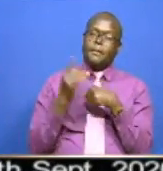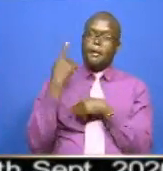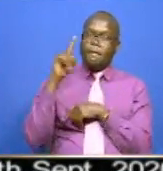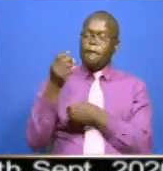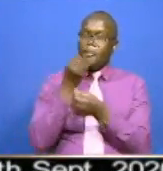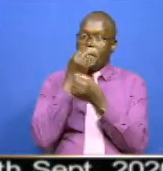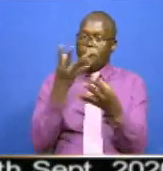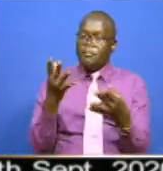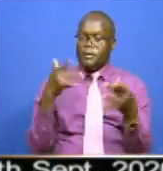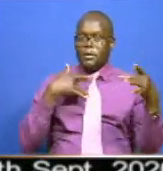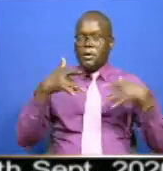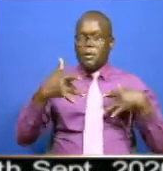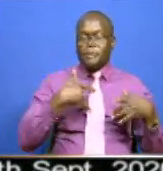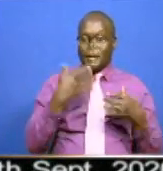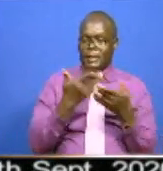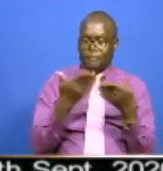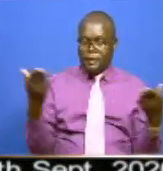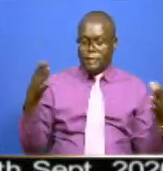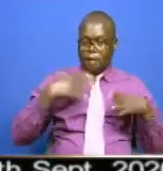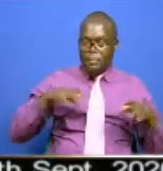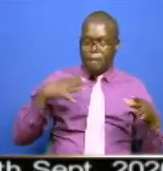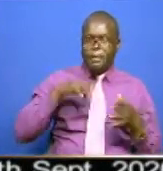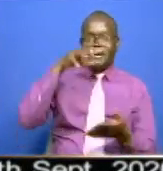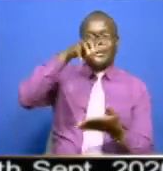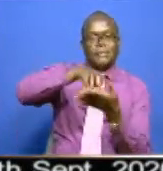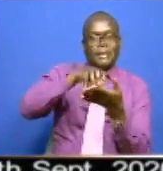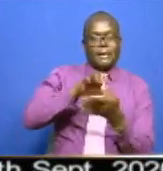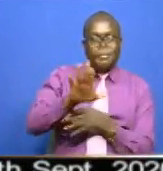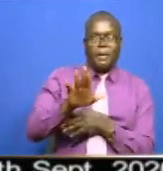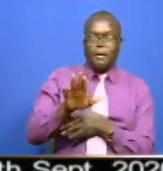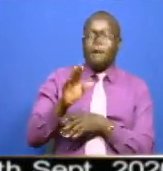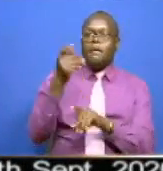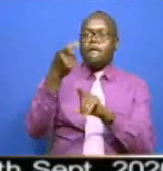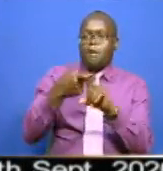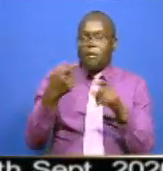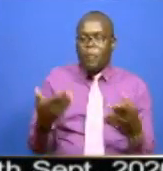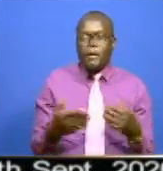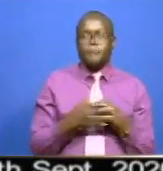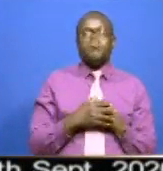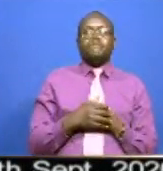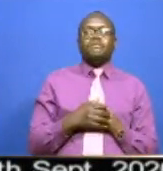information regarding the nominee's status from the following